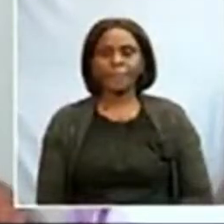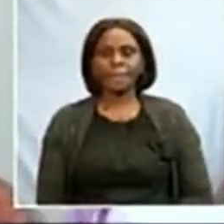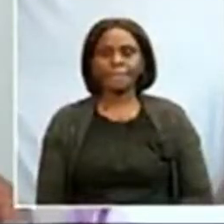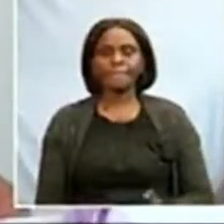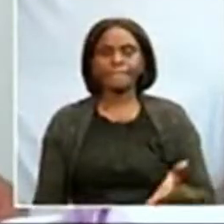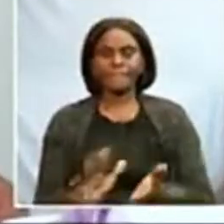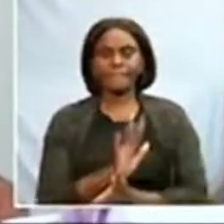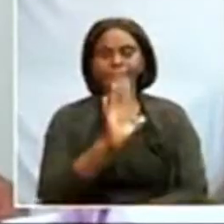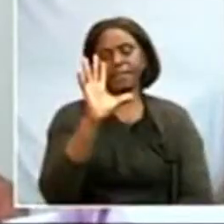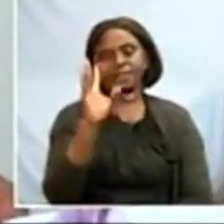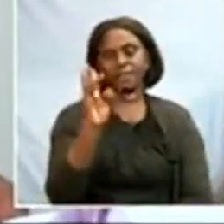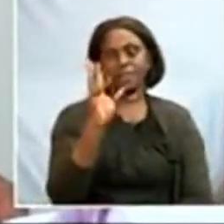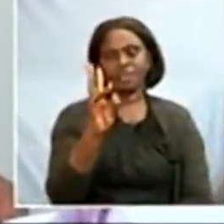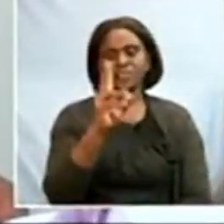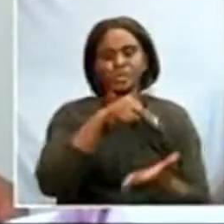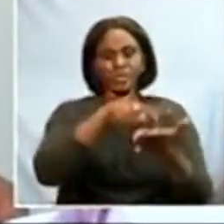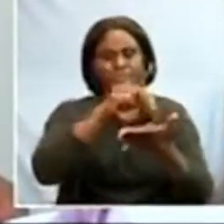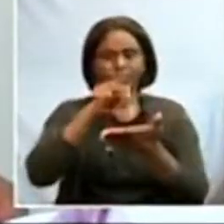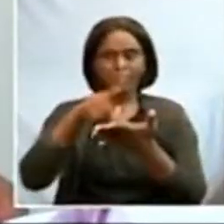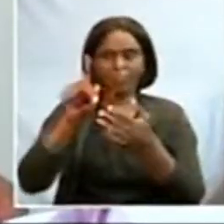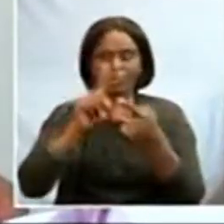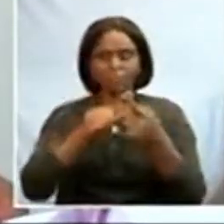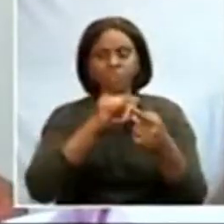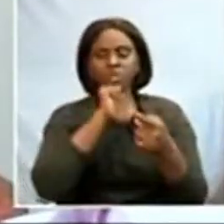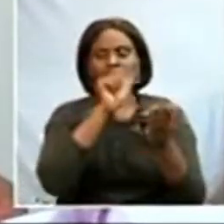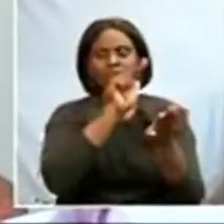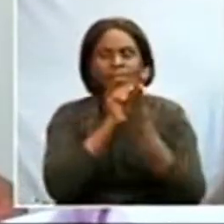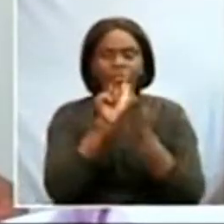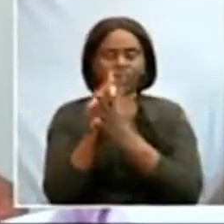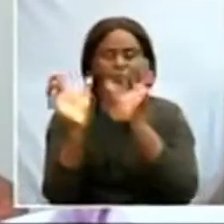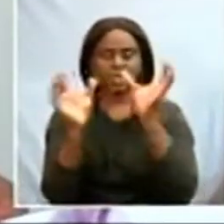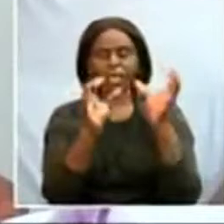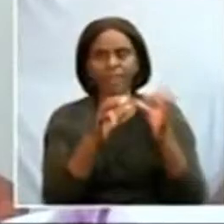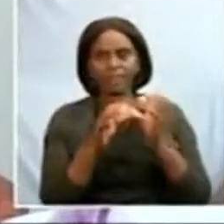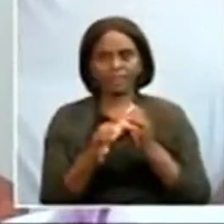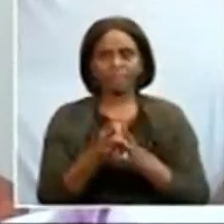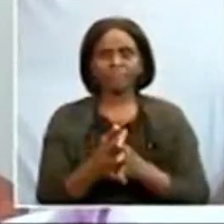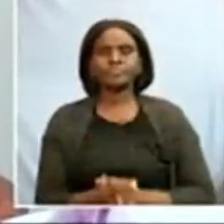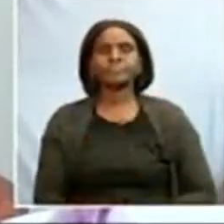Page 6, payment to unapproved clubs.